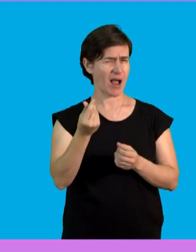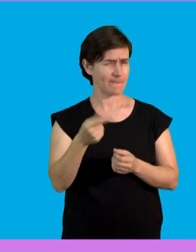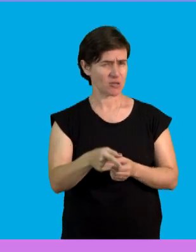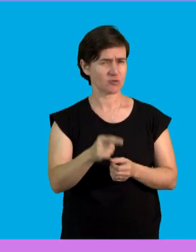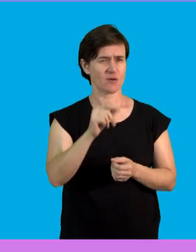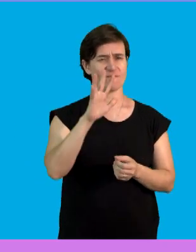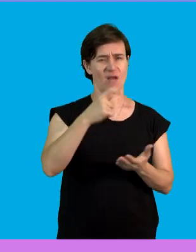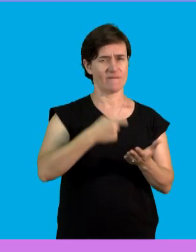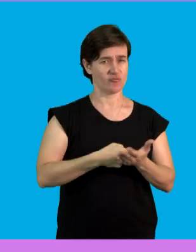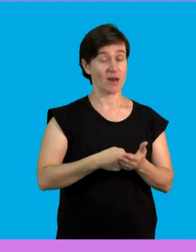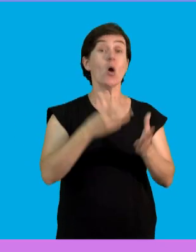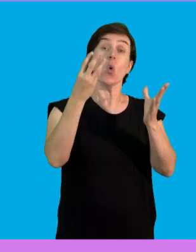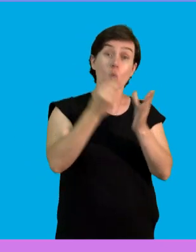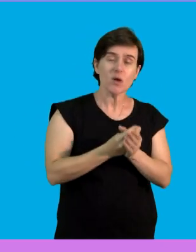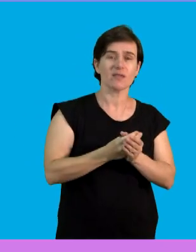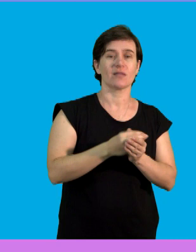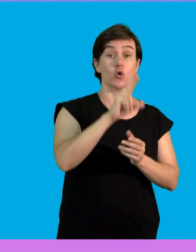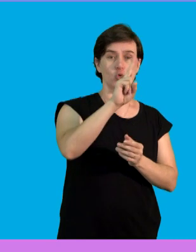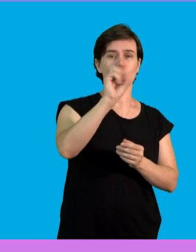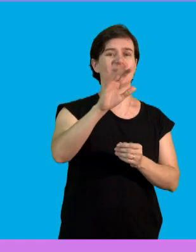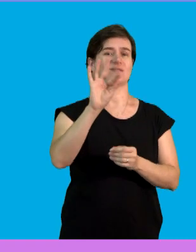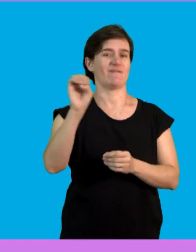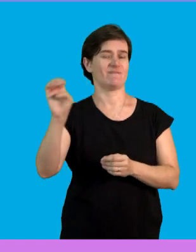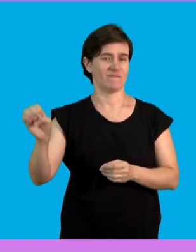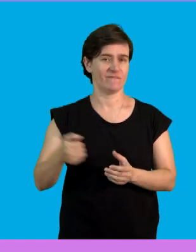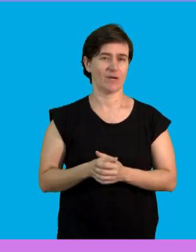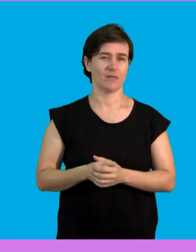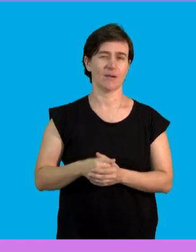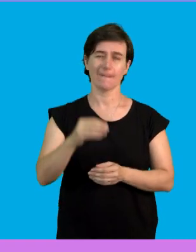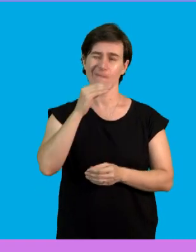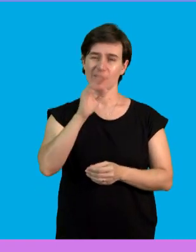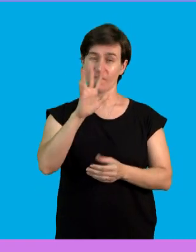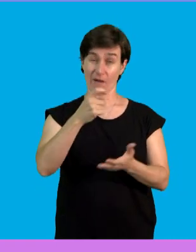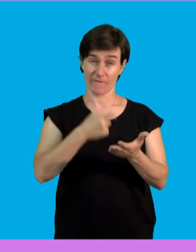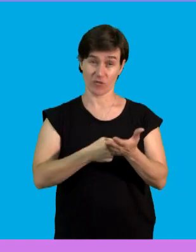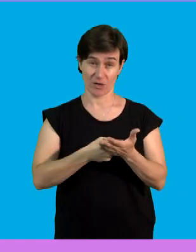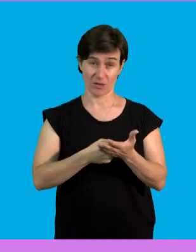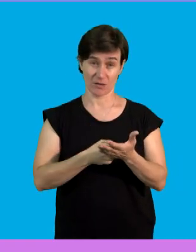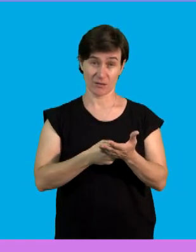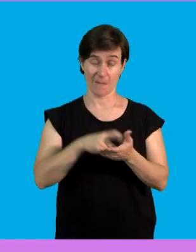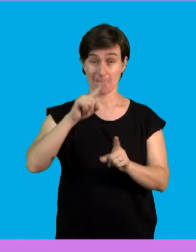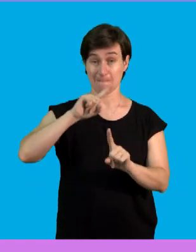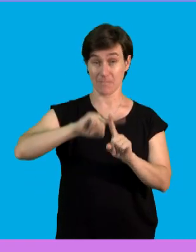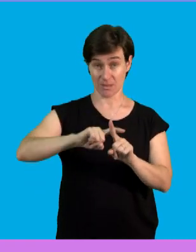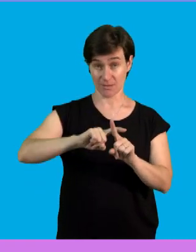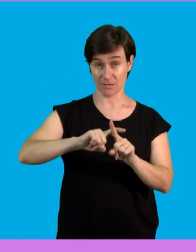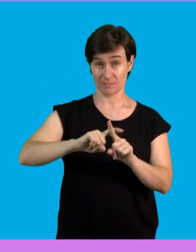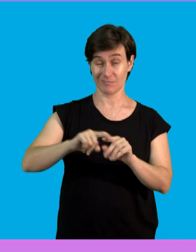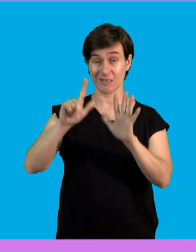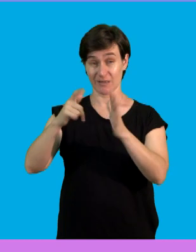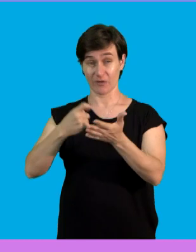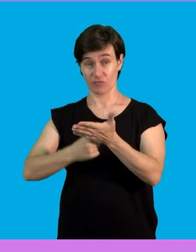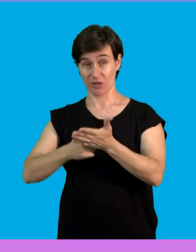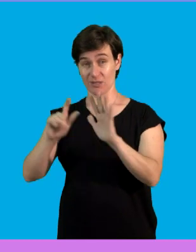to be then 5 Rand plus 7.70 Rand